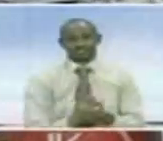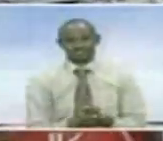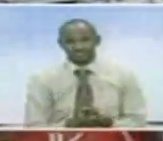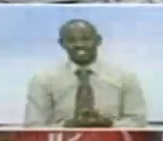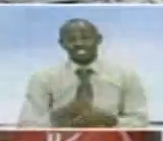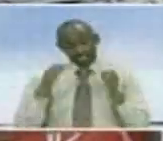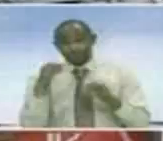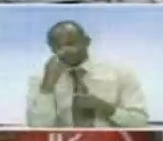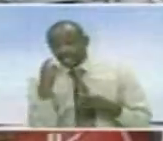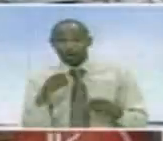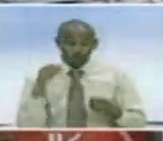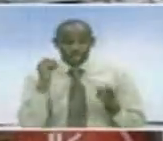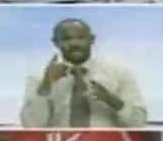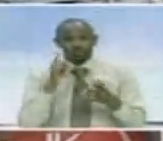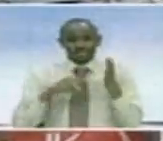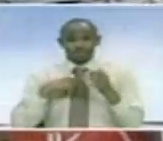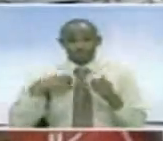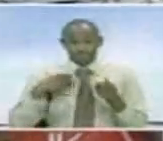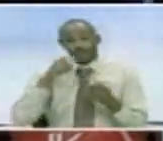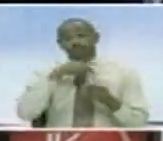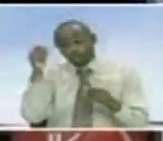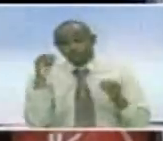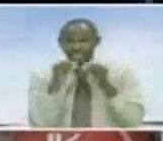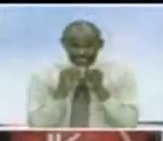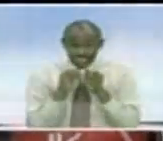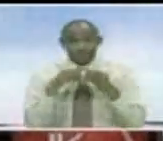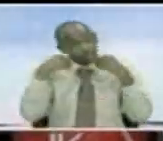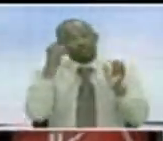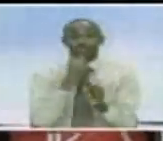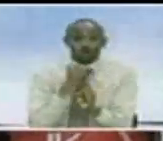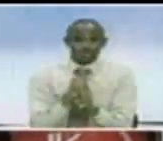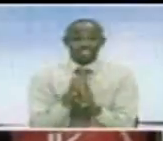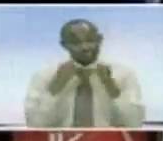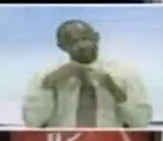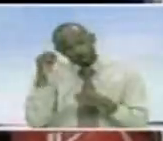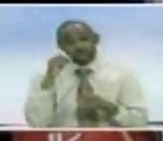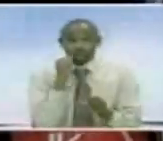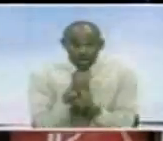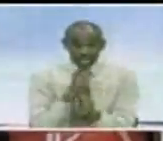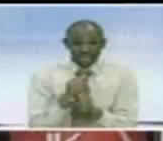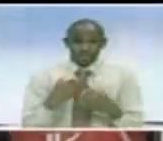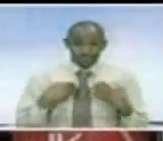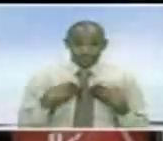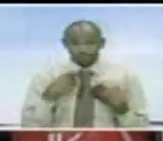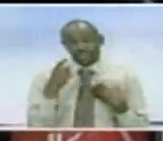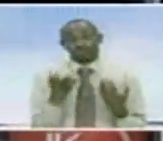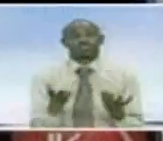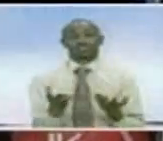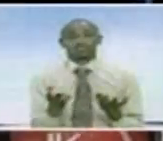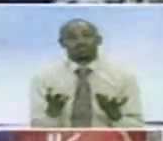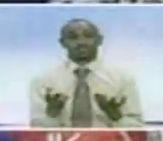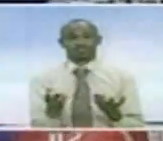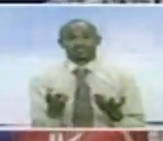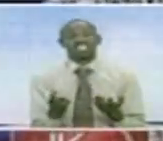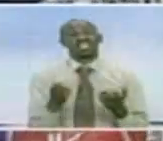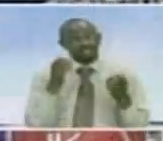told, if you go to the rally, you lose your job. If you go to work, there might be repercussions later on. Being